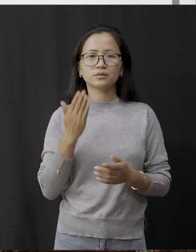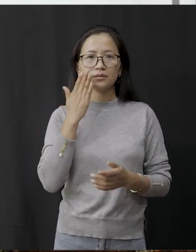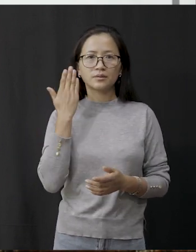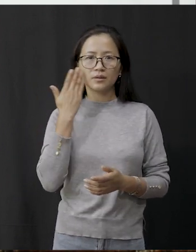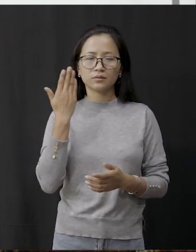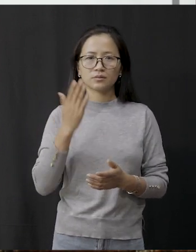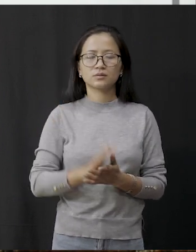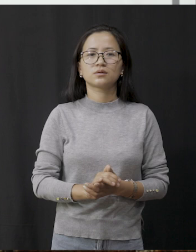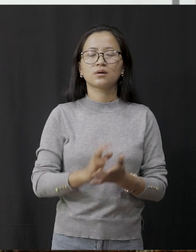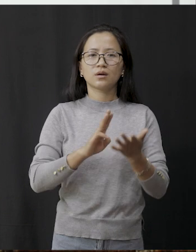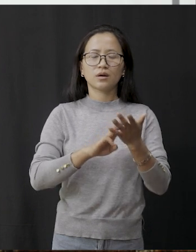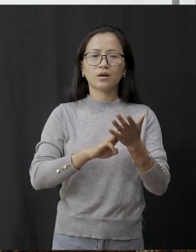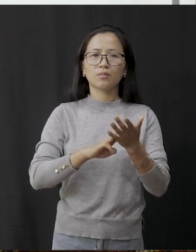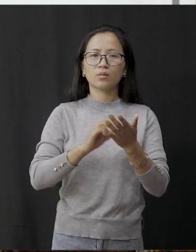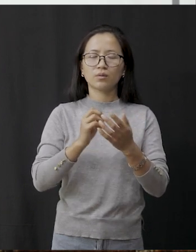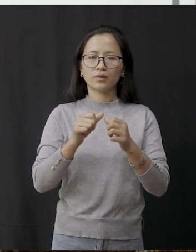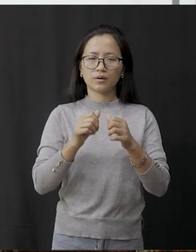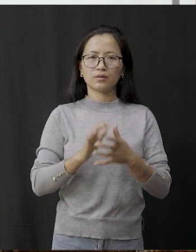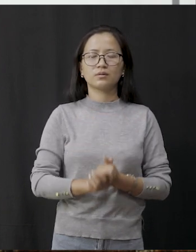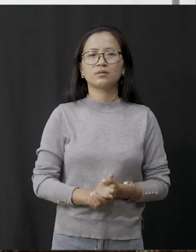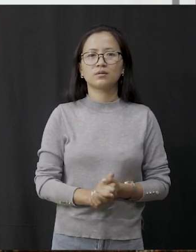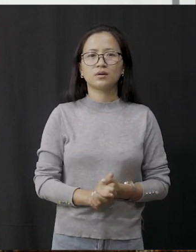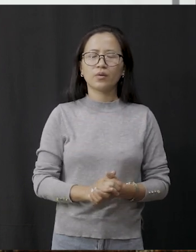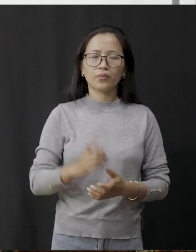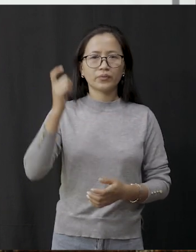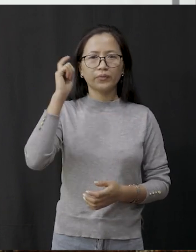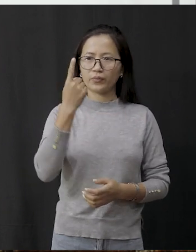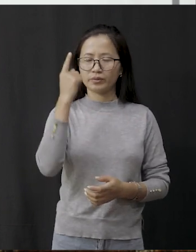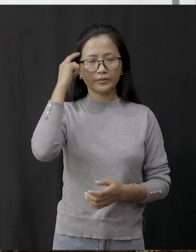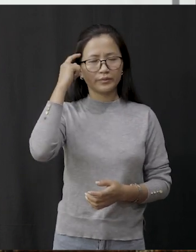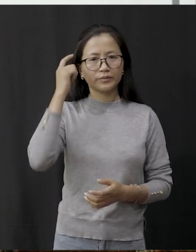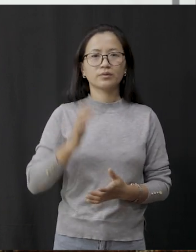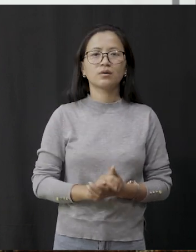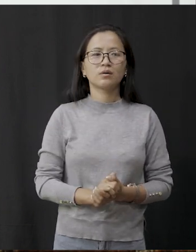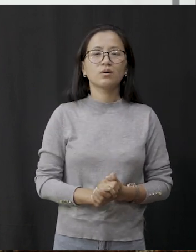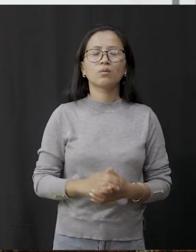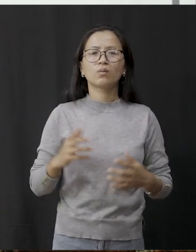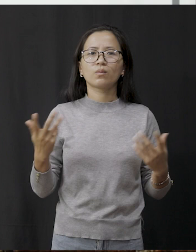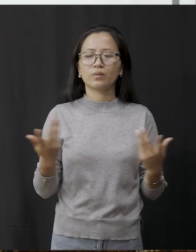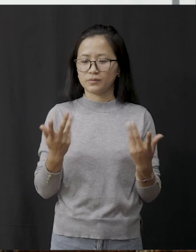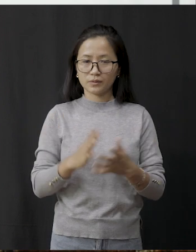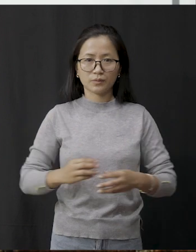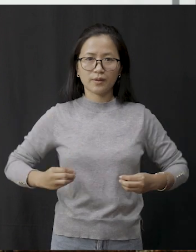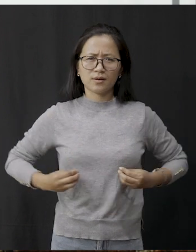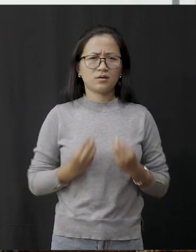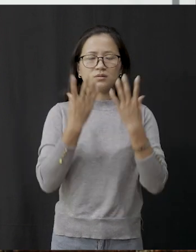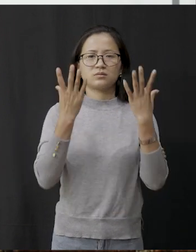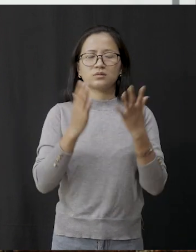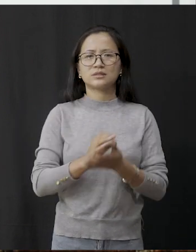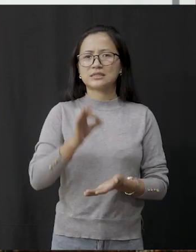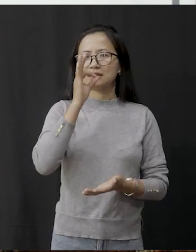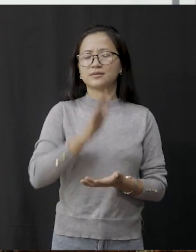Moi. So now one thing, while they were enjoying the afternoon tea and